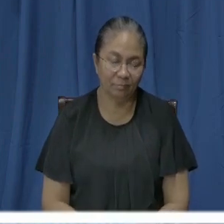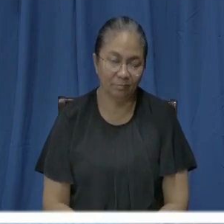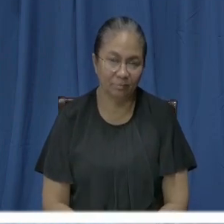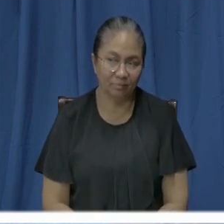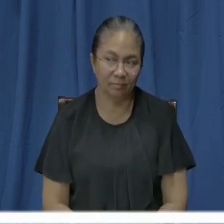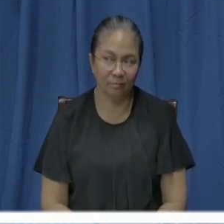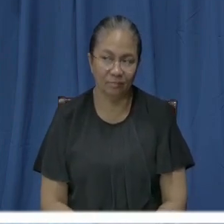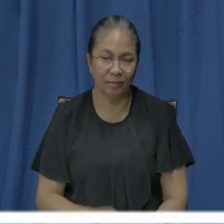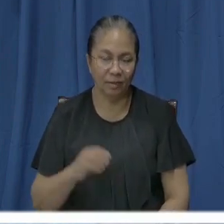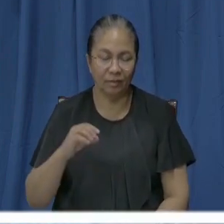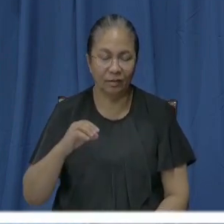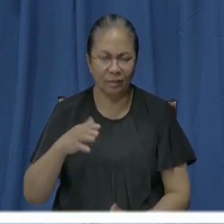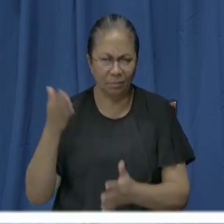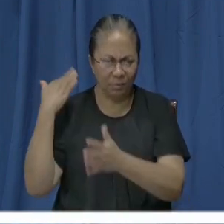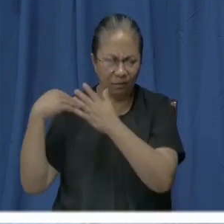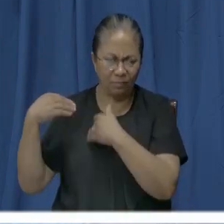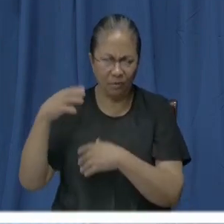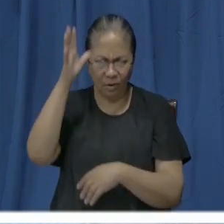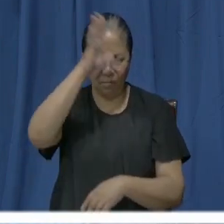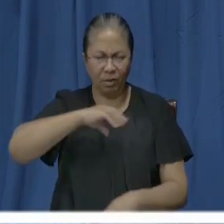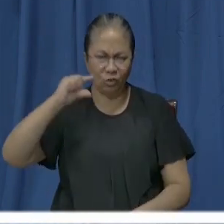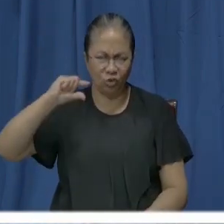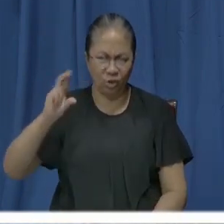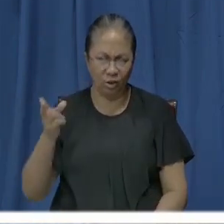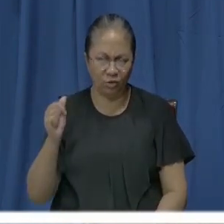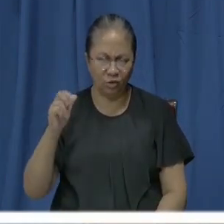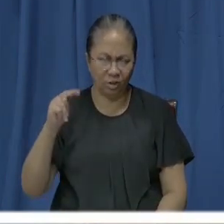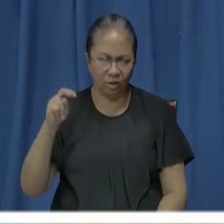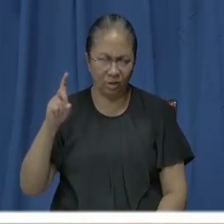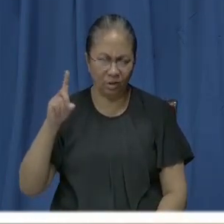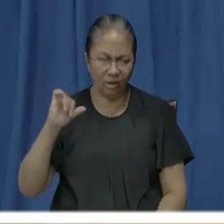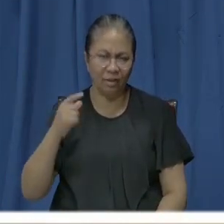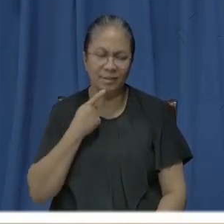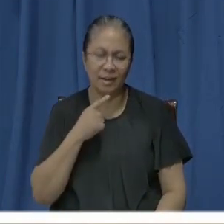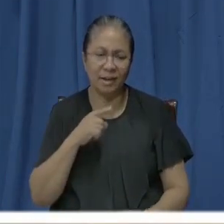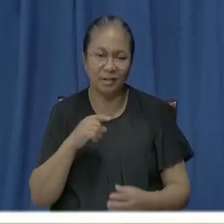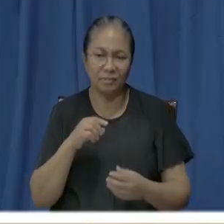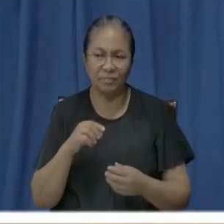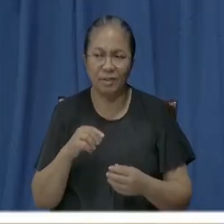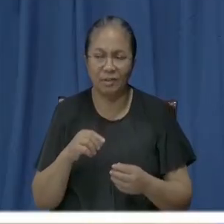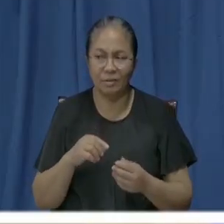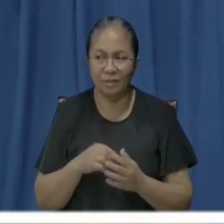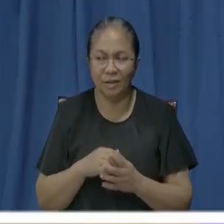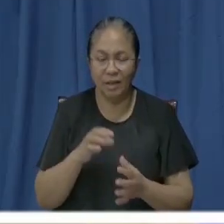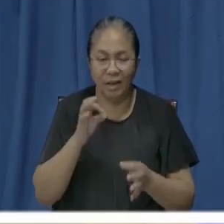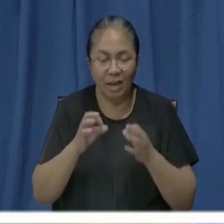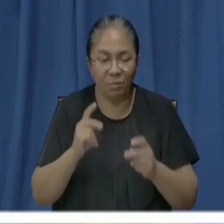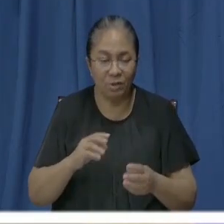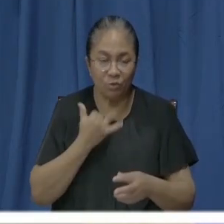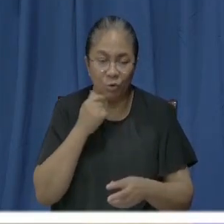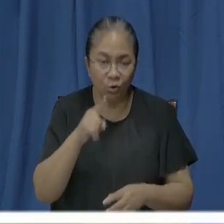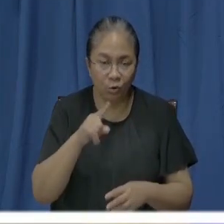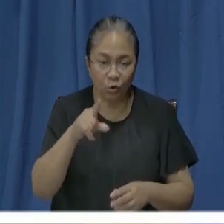Gandhi once said, an eye for an eye and a tooth for a tooth would lead a half-blind, toothless